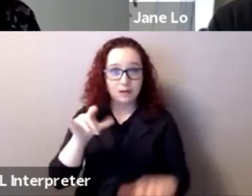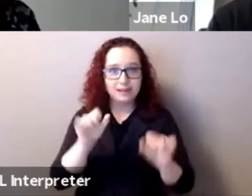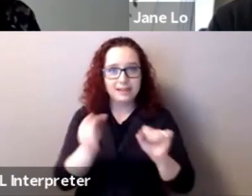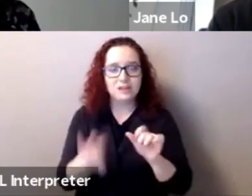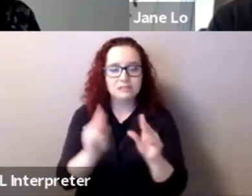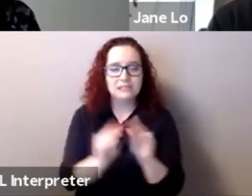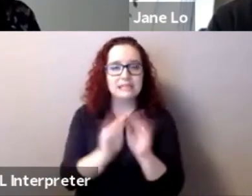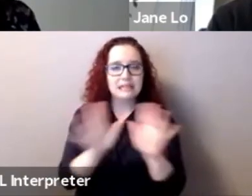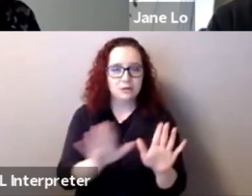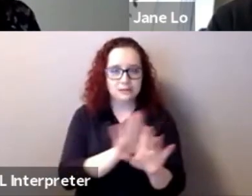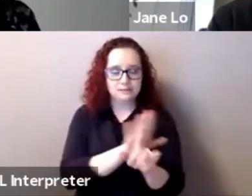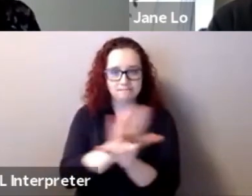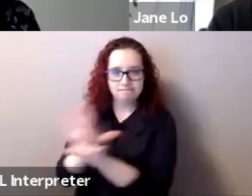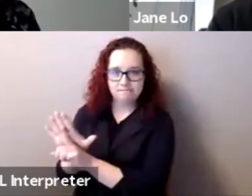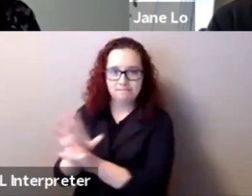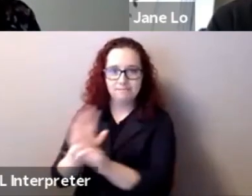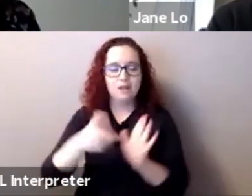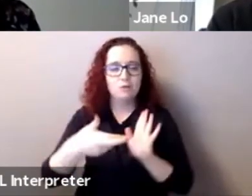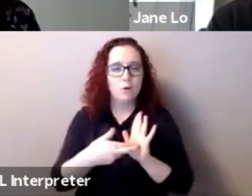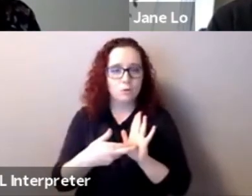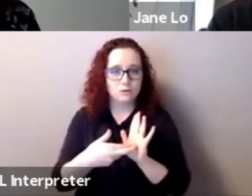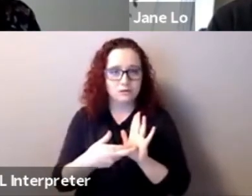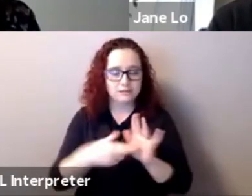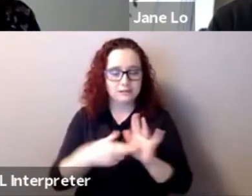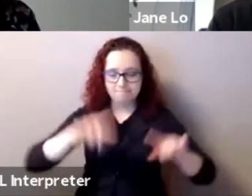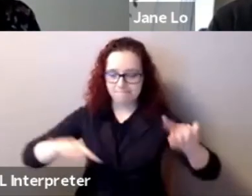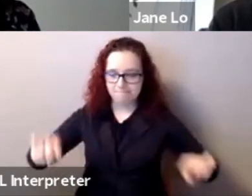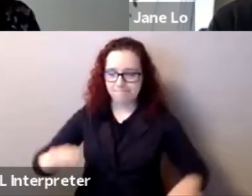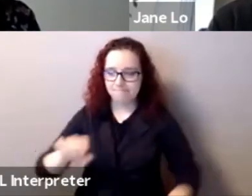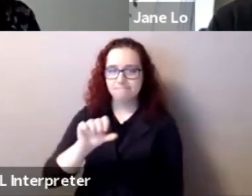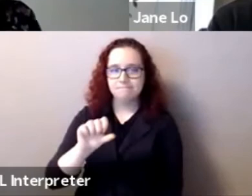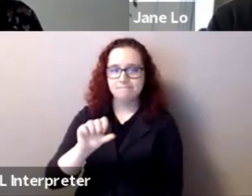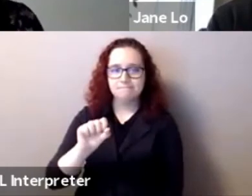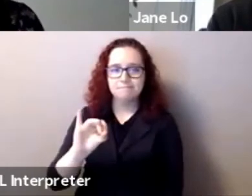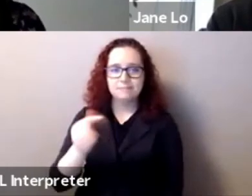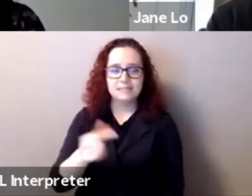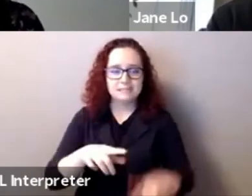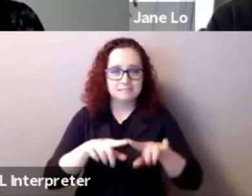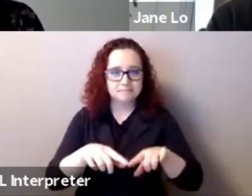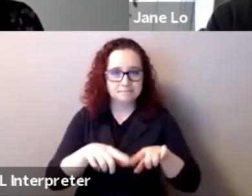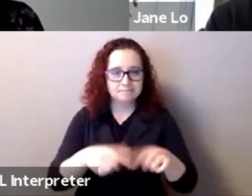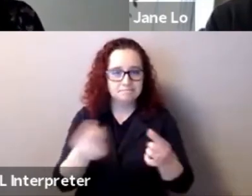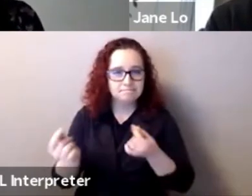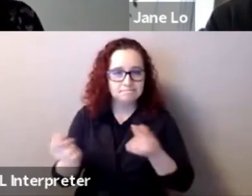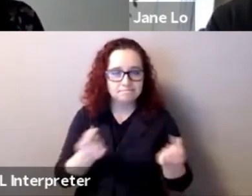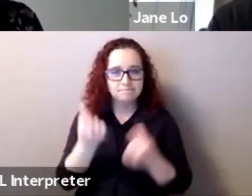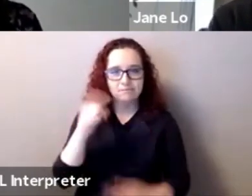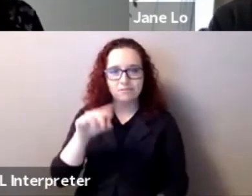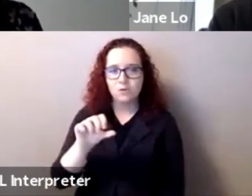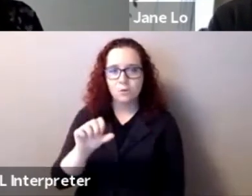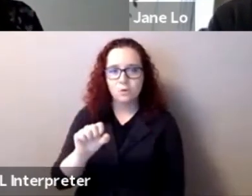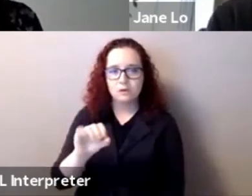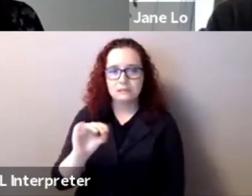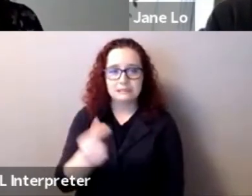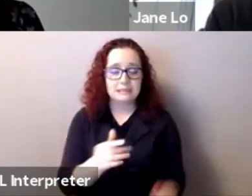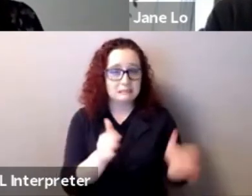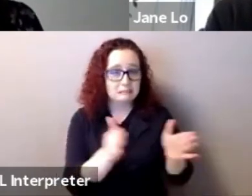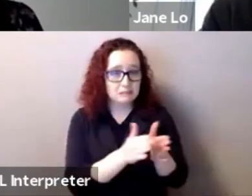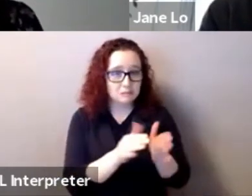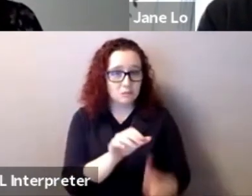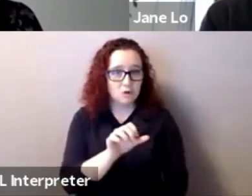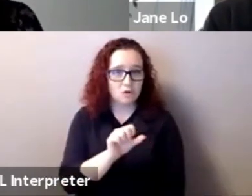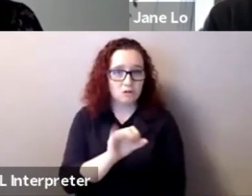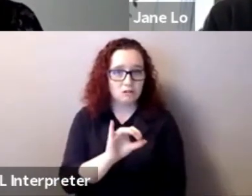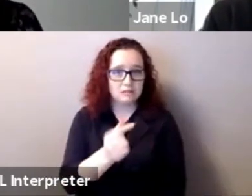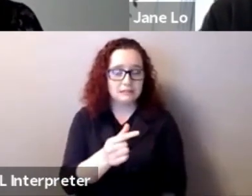are. It varies by SIG, and it really varies by what you're doing in your SIG. Some of the small SIGs, it could be just that you're taking some